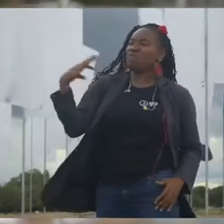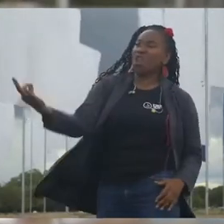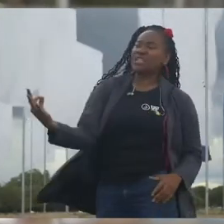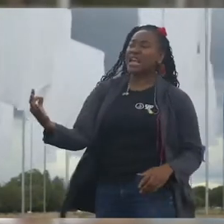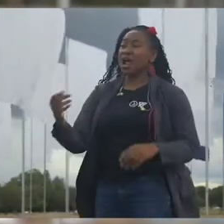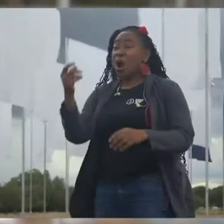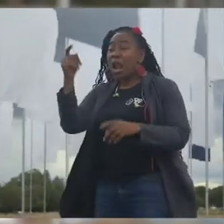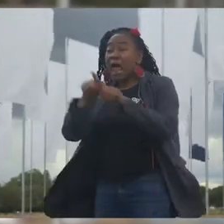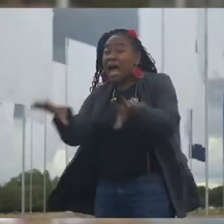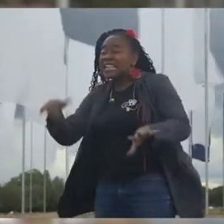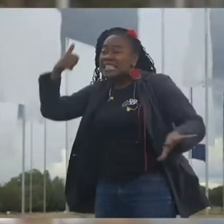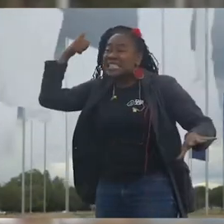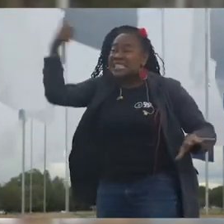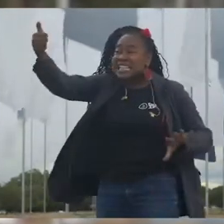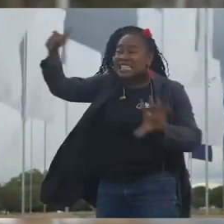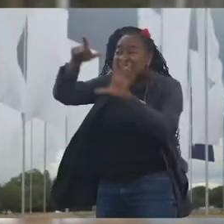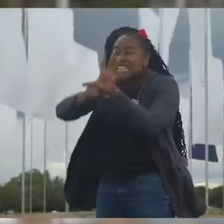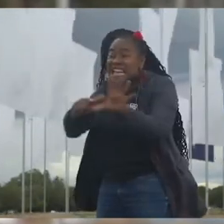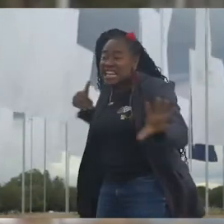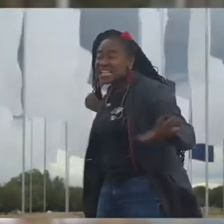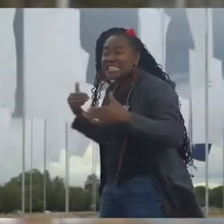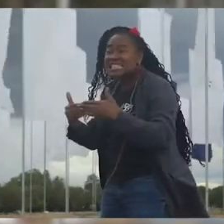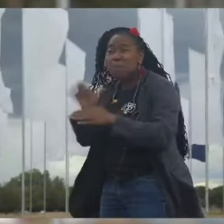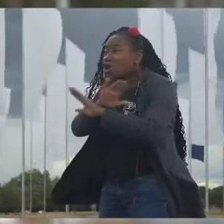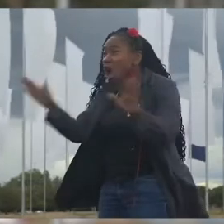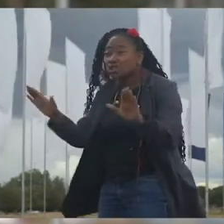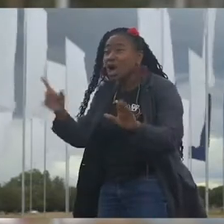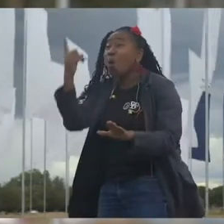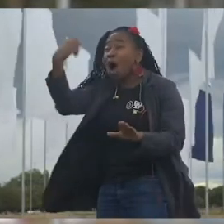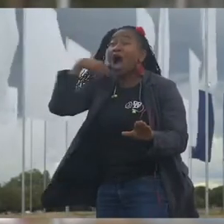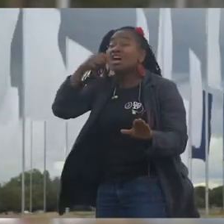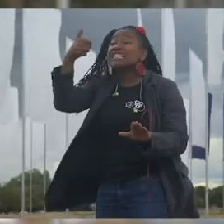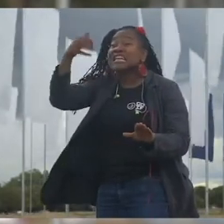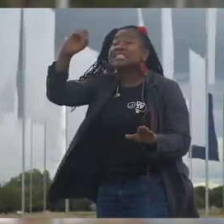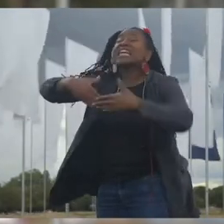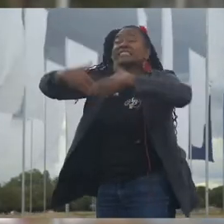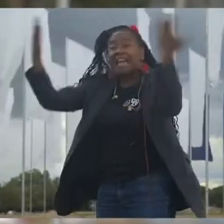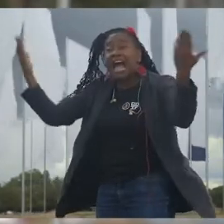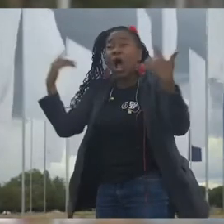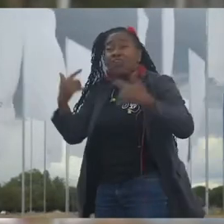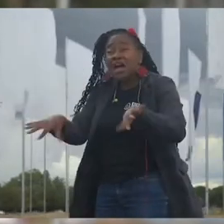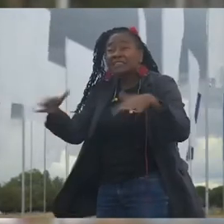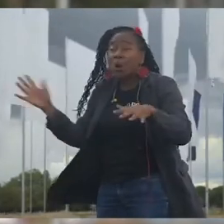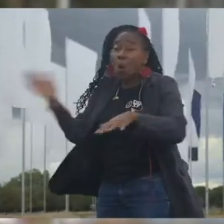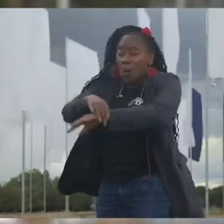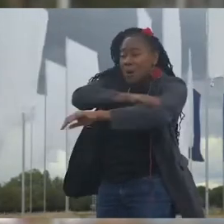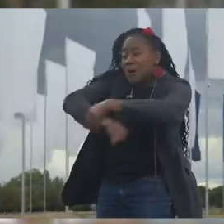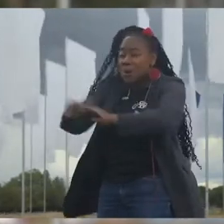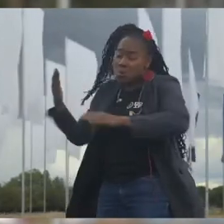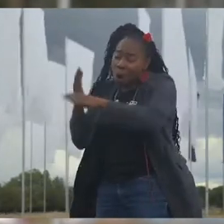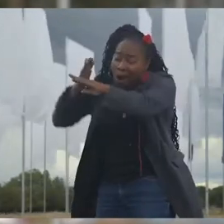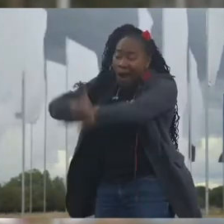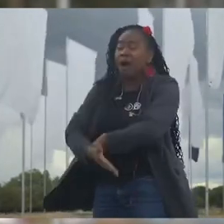6 years of continuous service in less than 160 days. Can I ask you please to join me in showing your